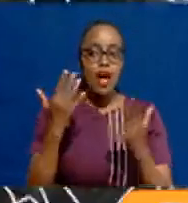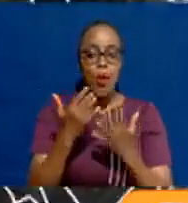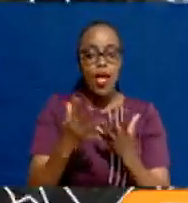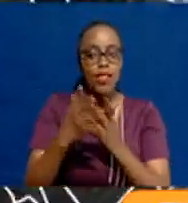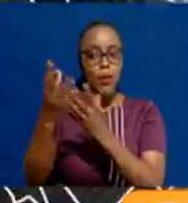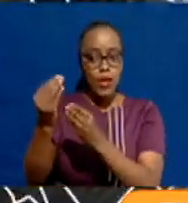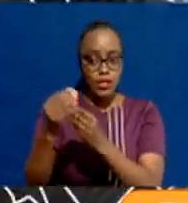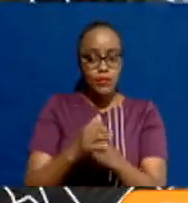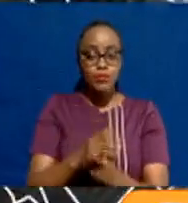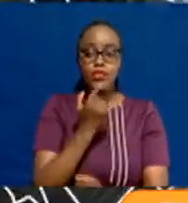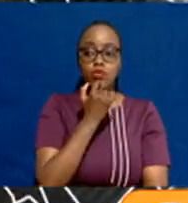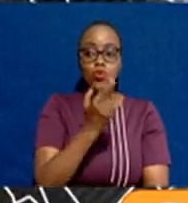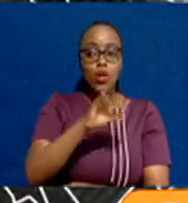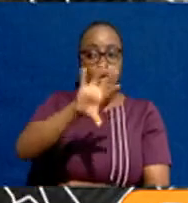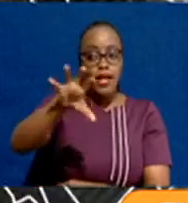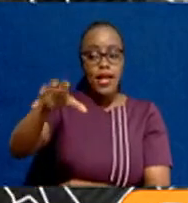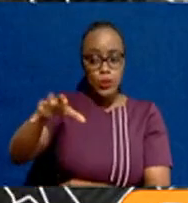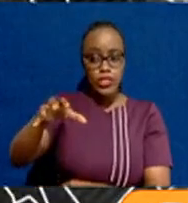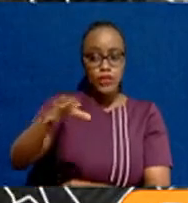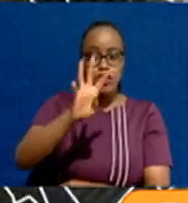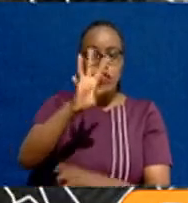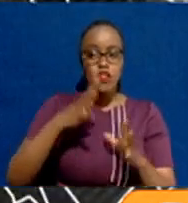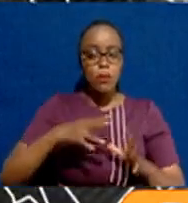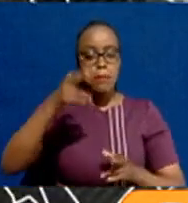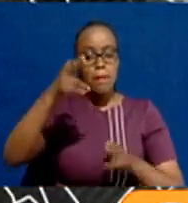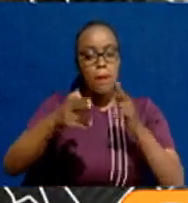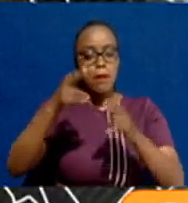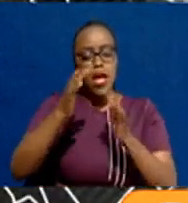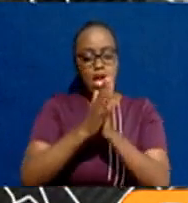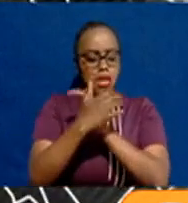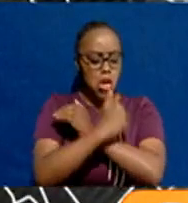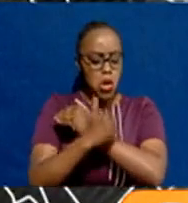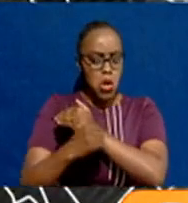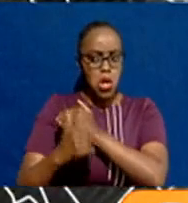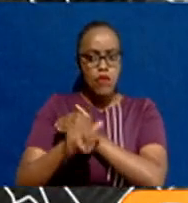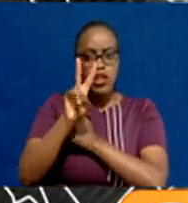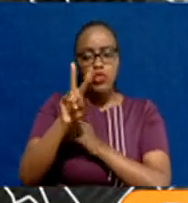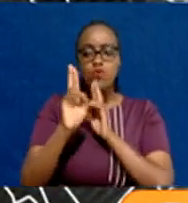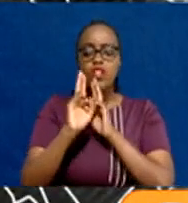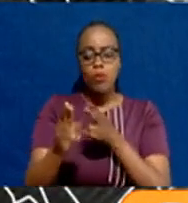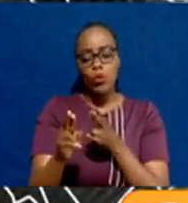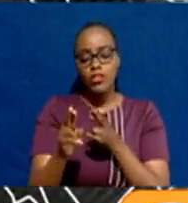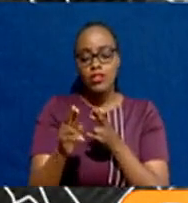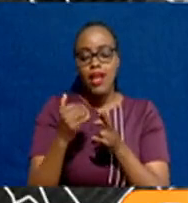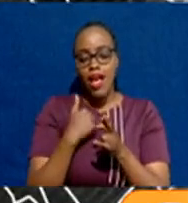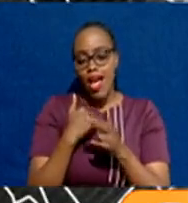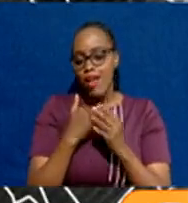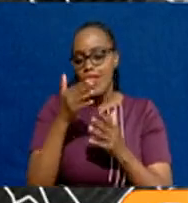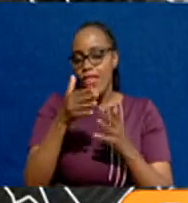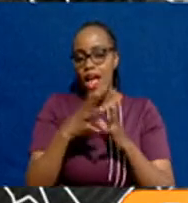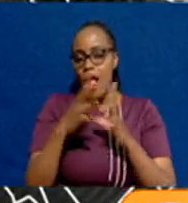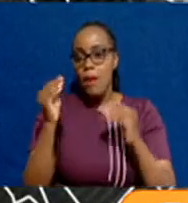walielekea. In Turkana County, four people were shot and wounded and two reported missing after